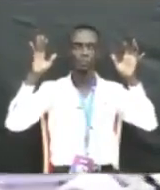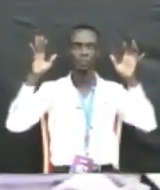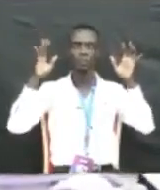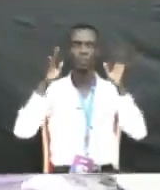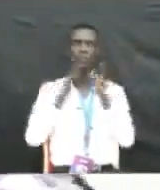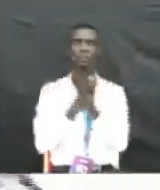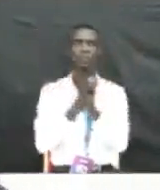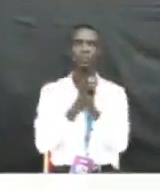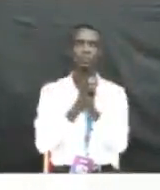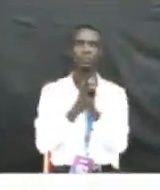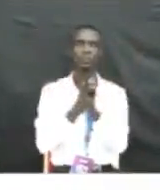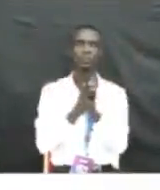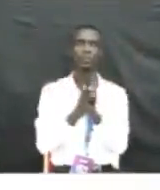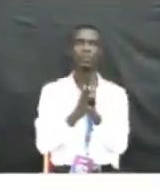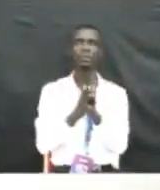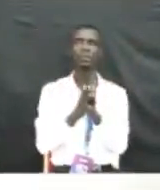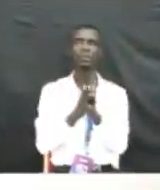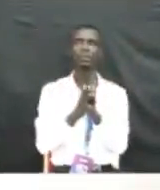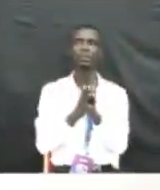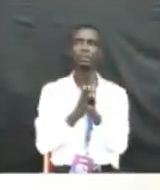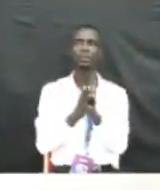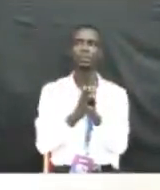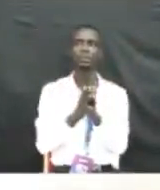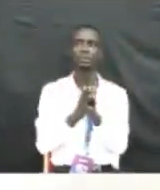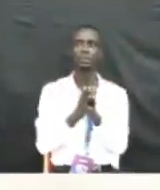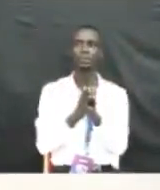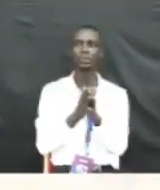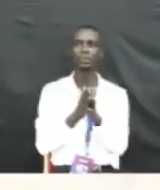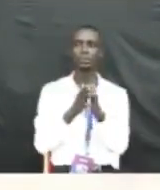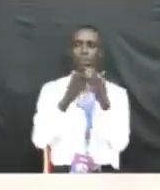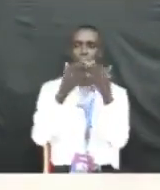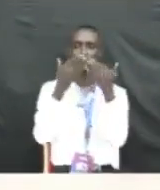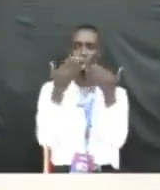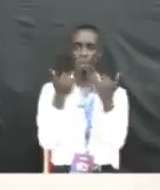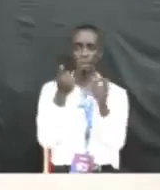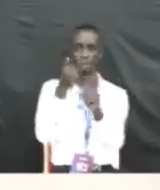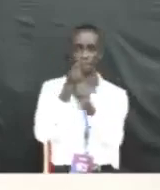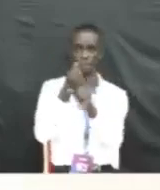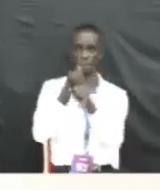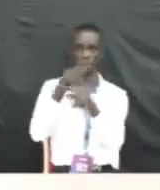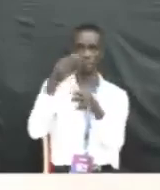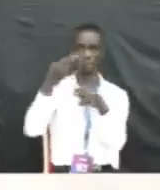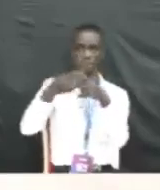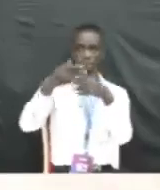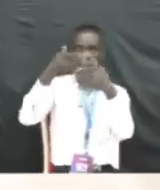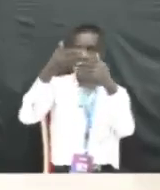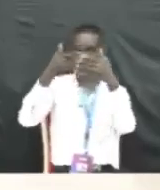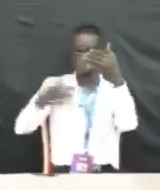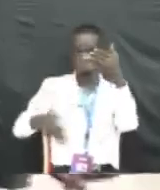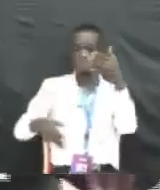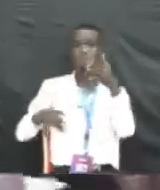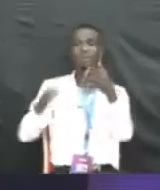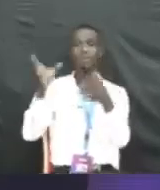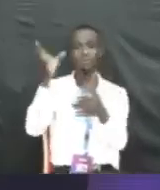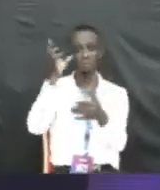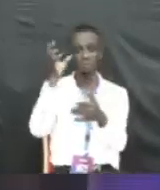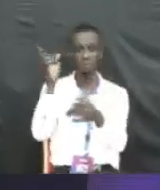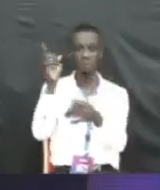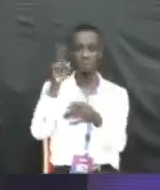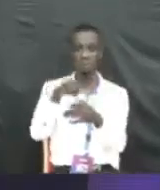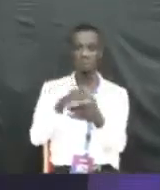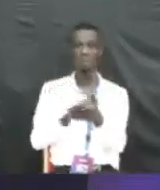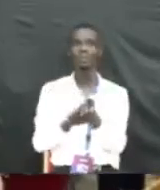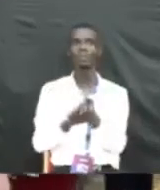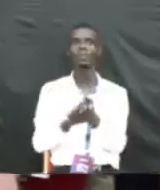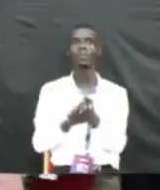going to call the retired ministers. And once you hear your name, you come with your spouse. We want to